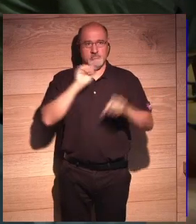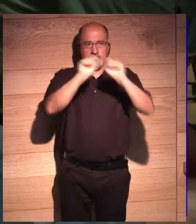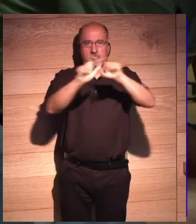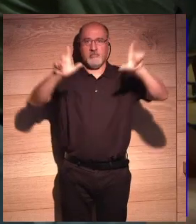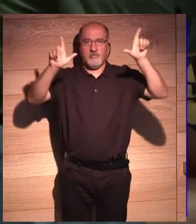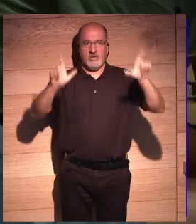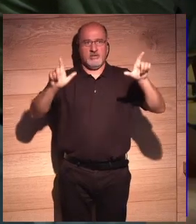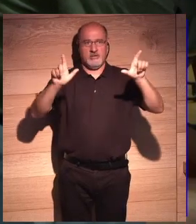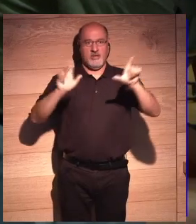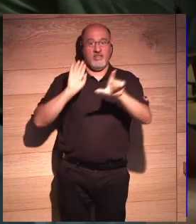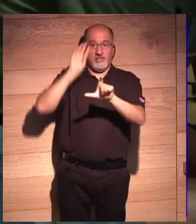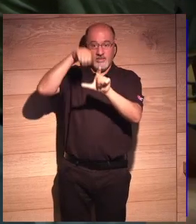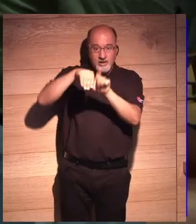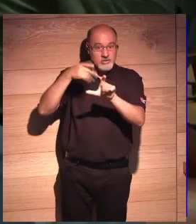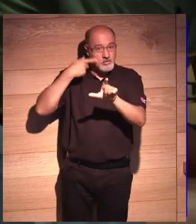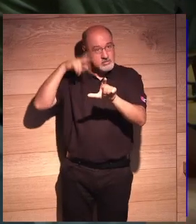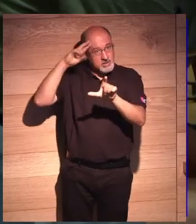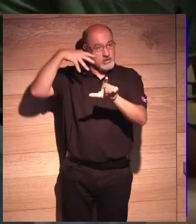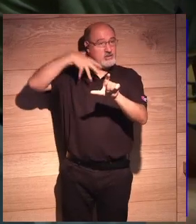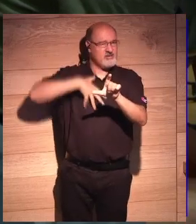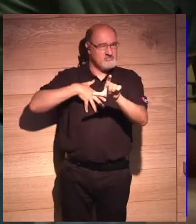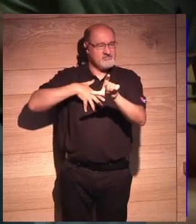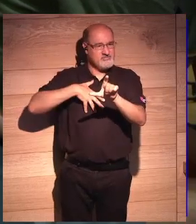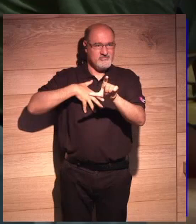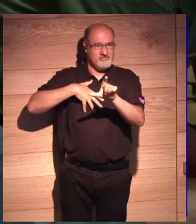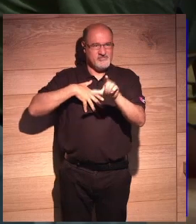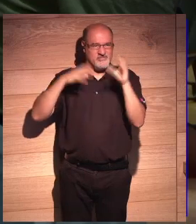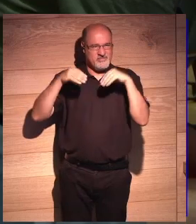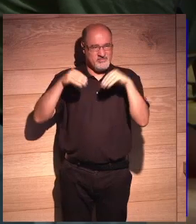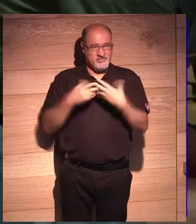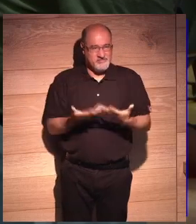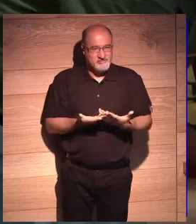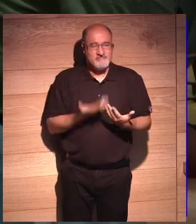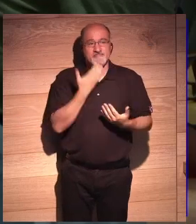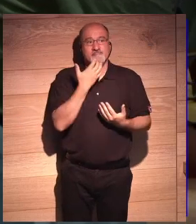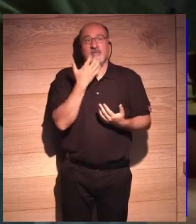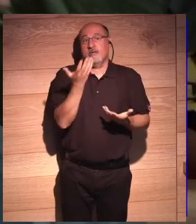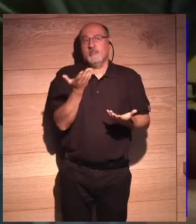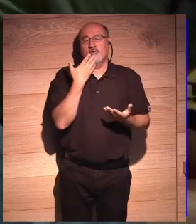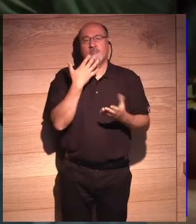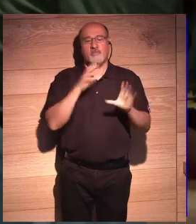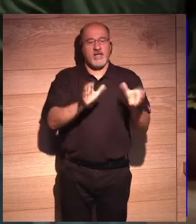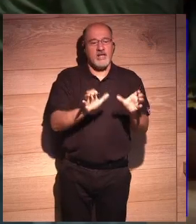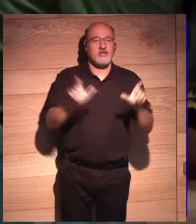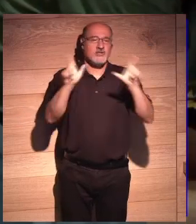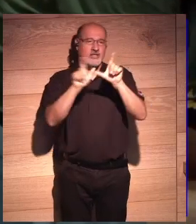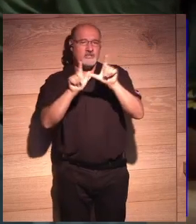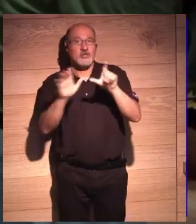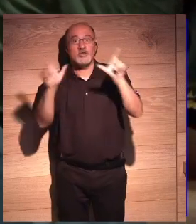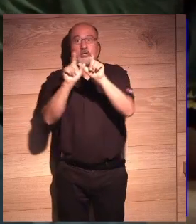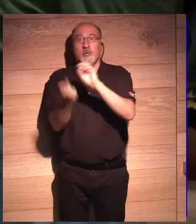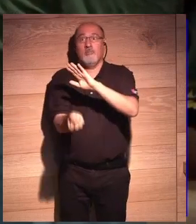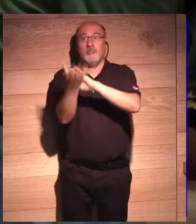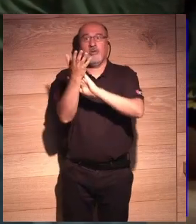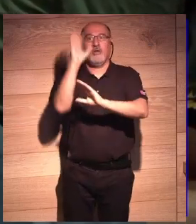designing 2D within those immersive experiences, screens. This is related to what Veronica said, speaking about radio and television.